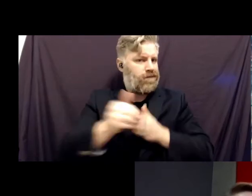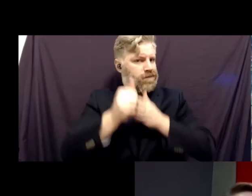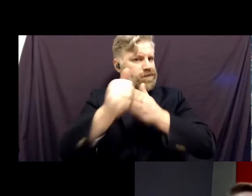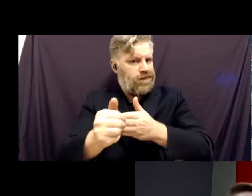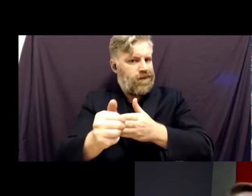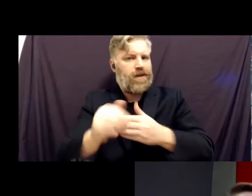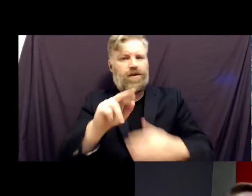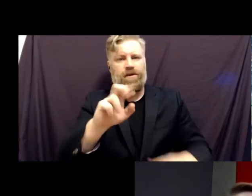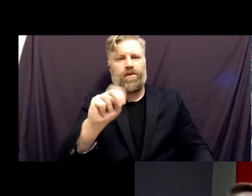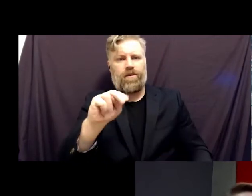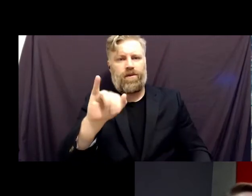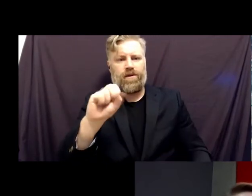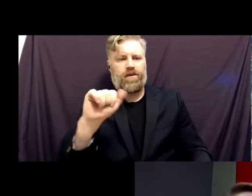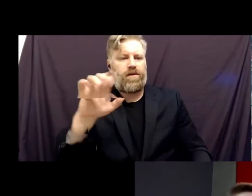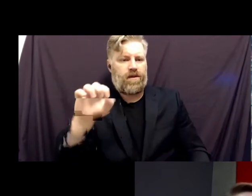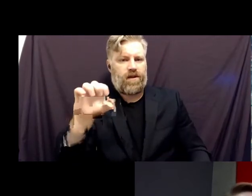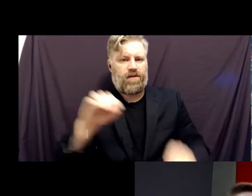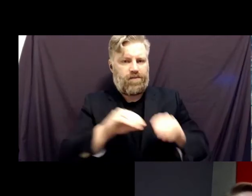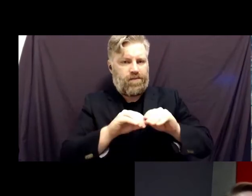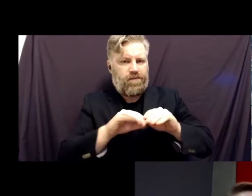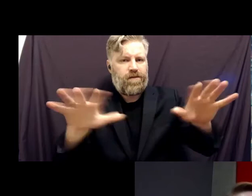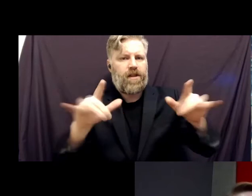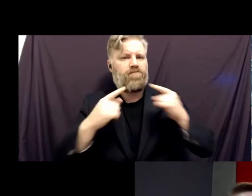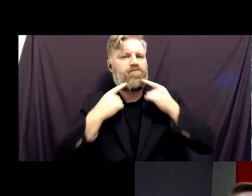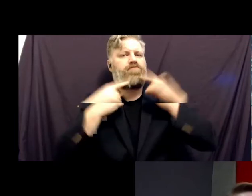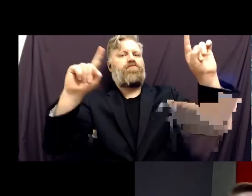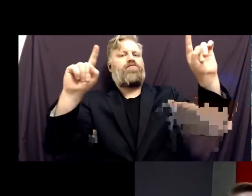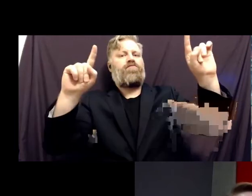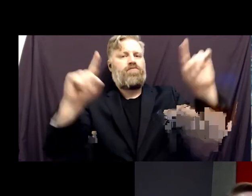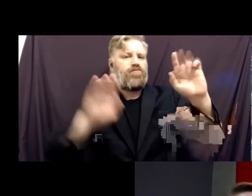bringing prosperity for more than a century to Europe.